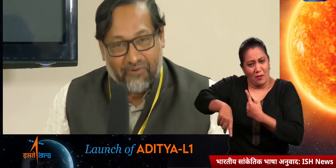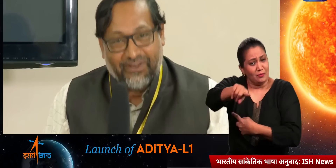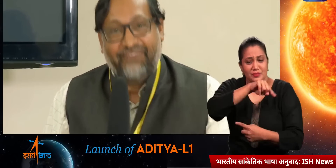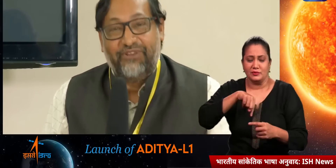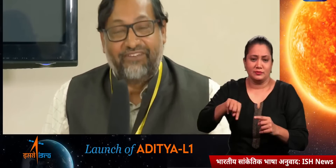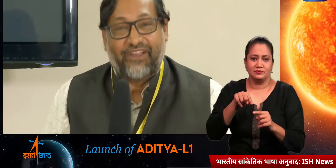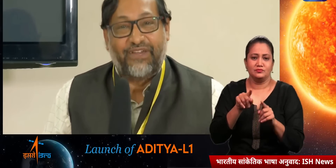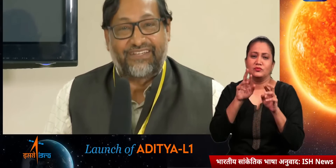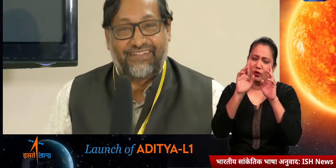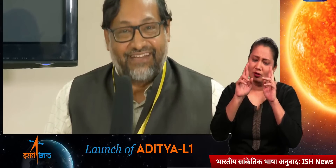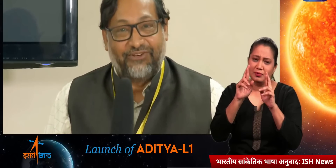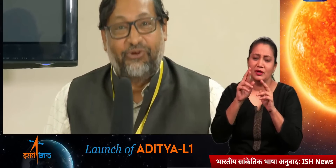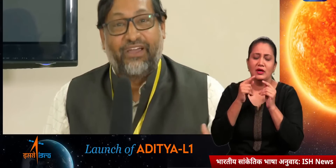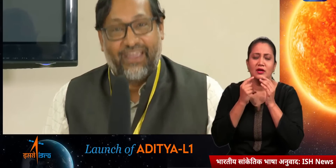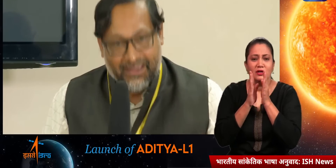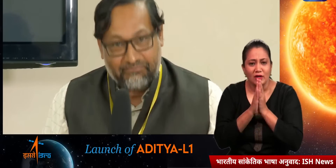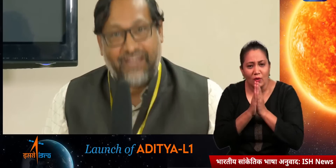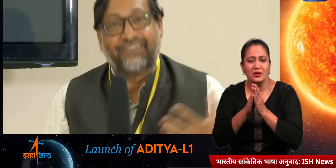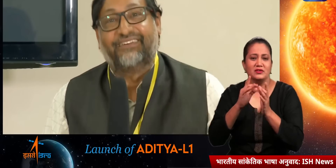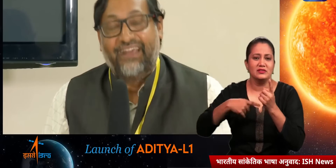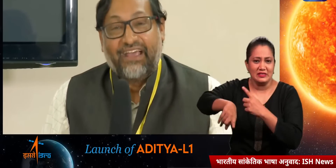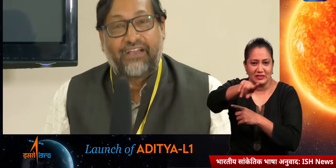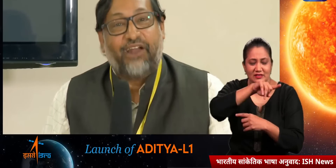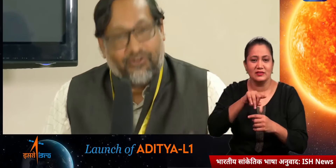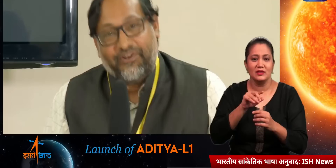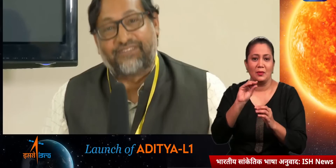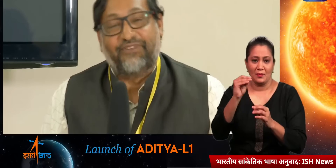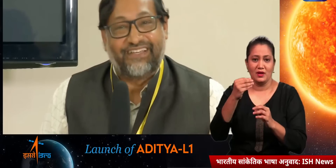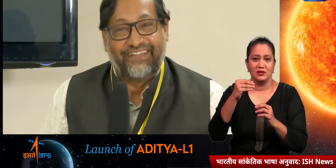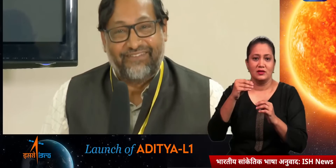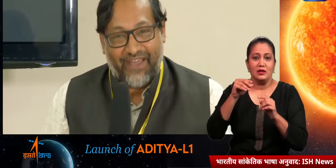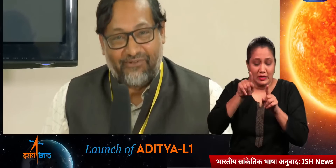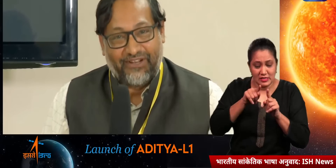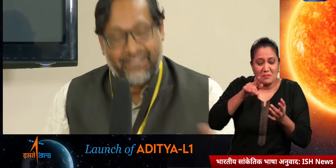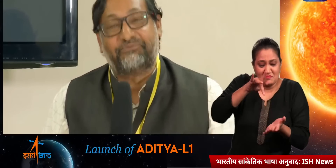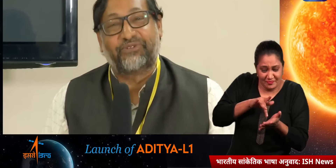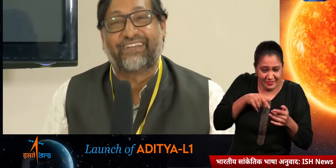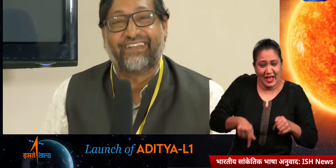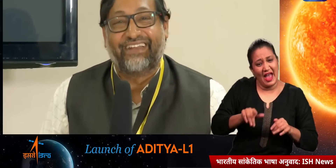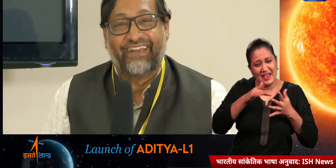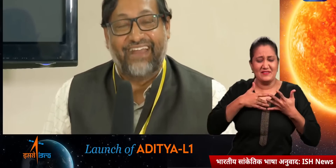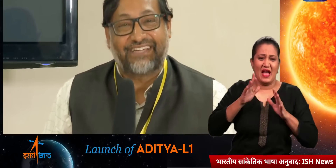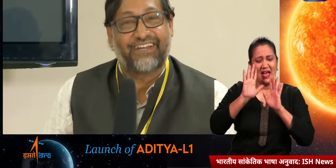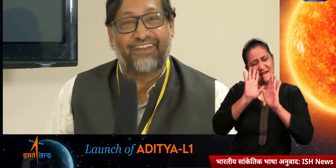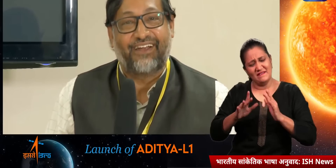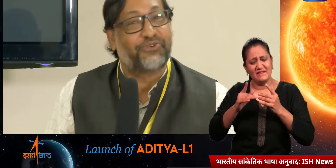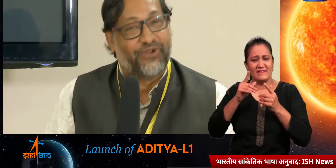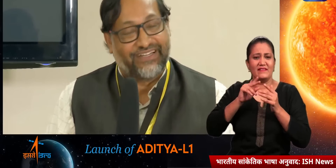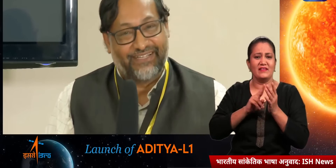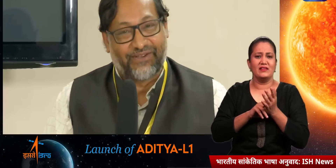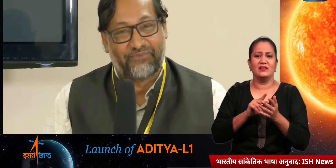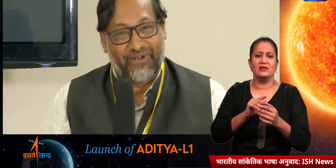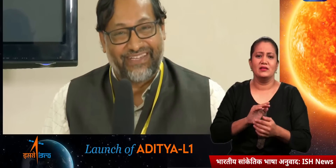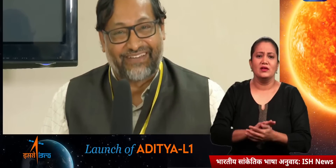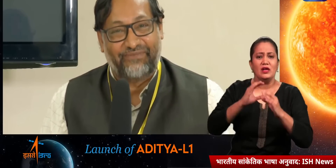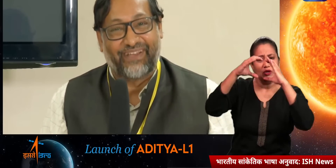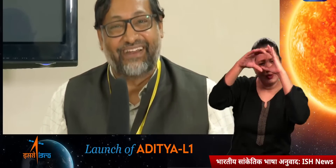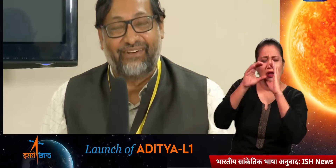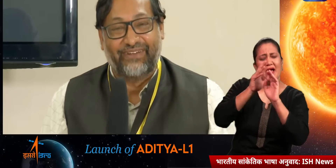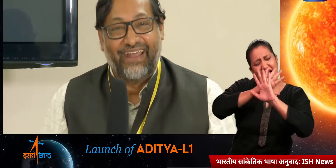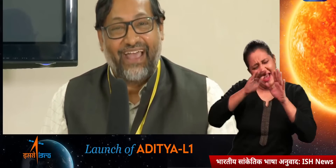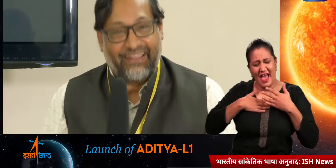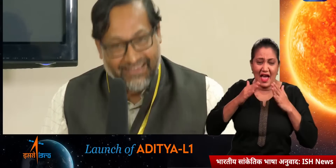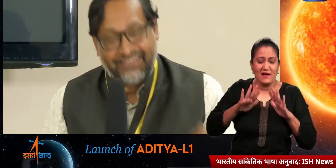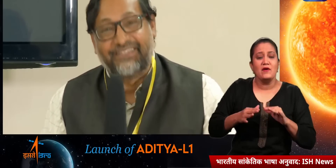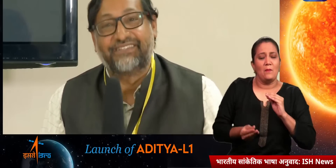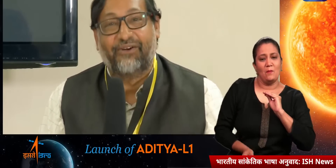mentioned, probably we'll request that, a better ground-based facility. We have already projected a National Large Solar Telescope project from the